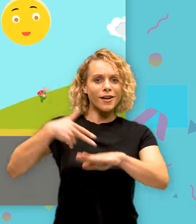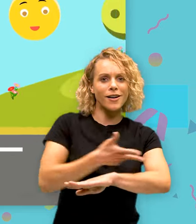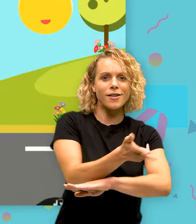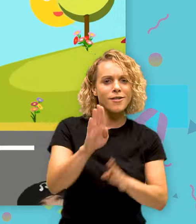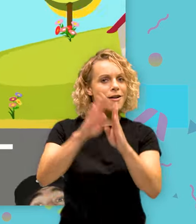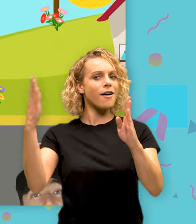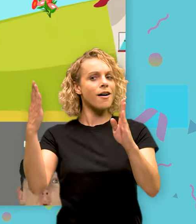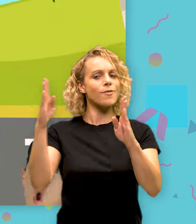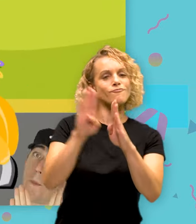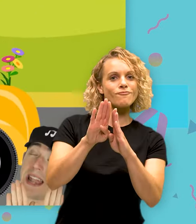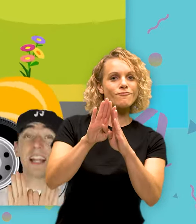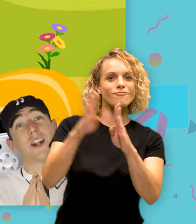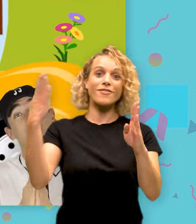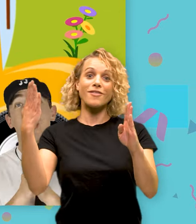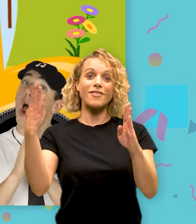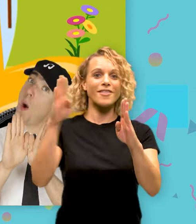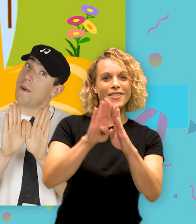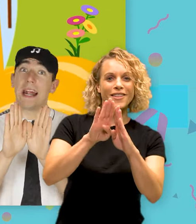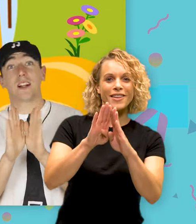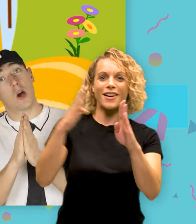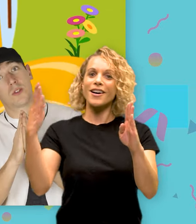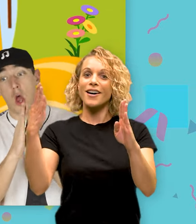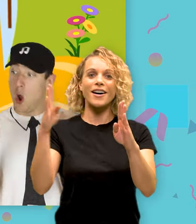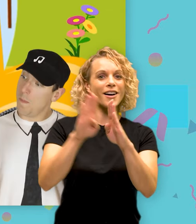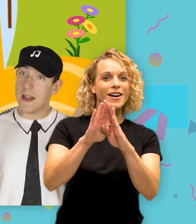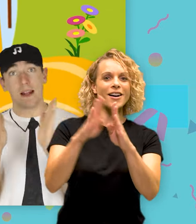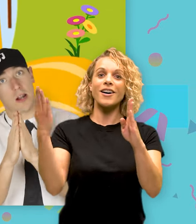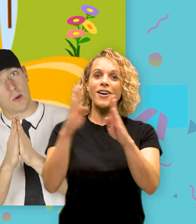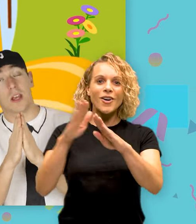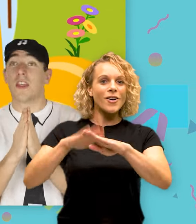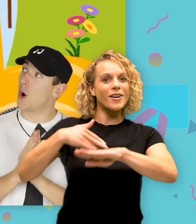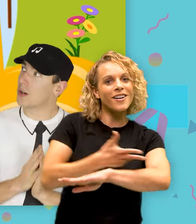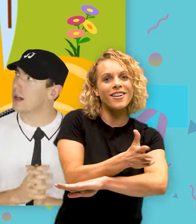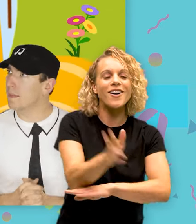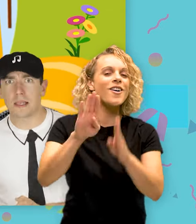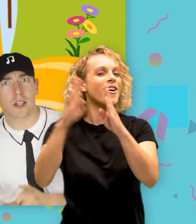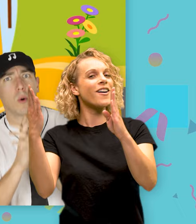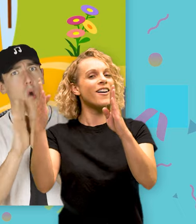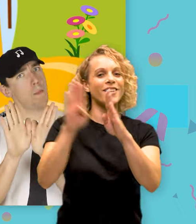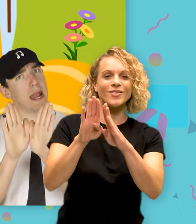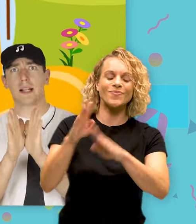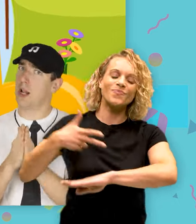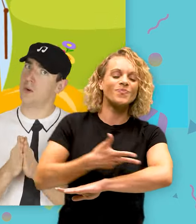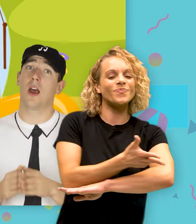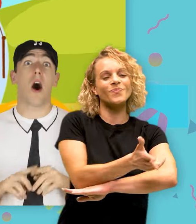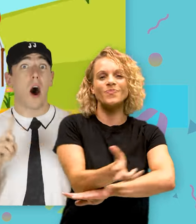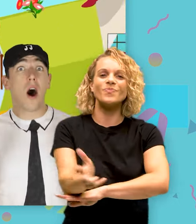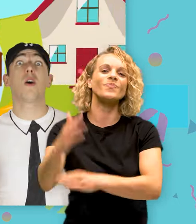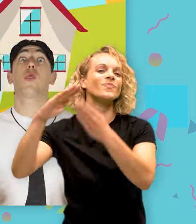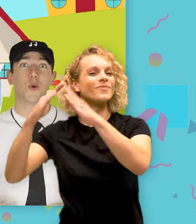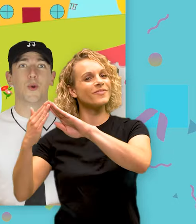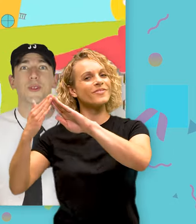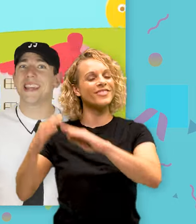The doors on the bus go open and close, open and close, open and close. The doors on the bus go open and close,